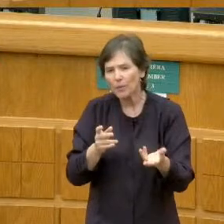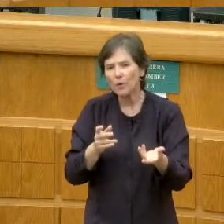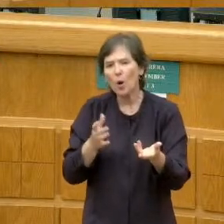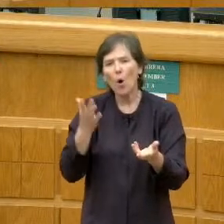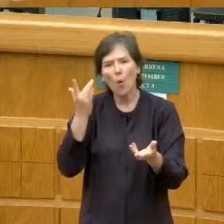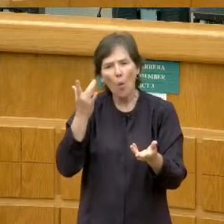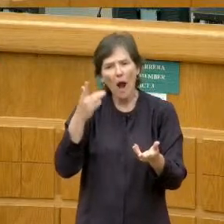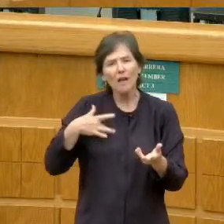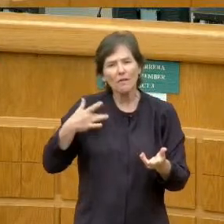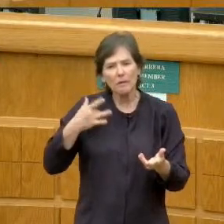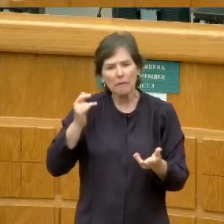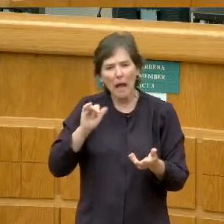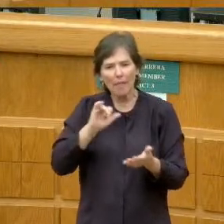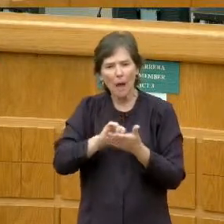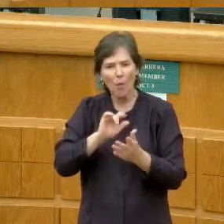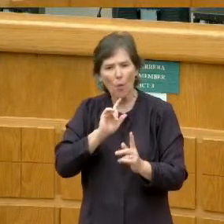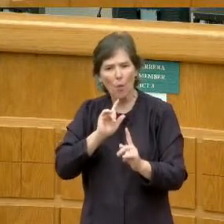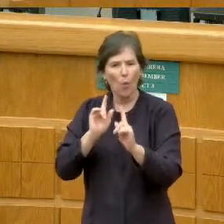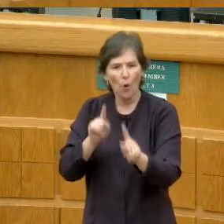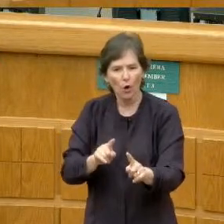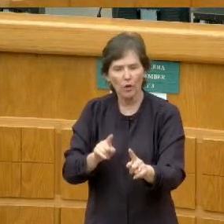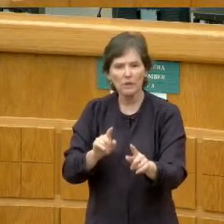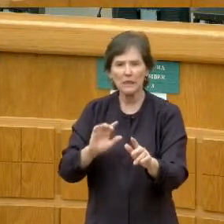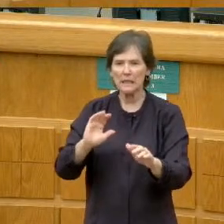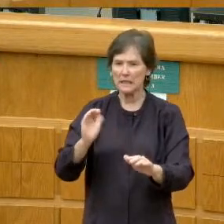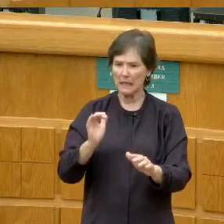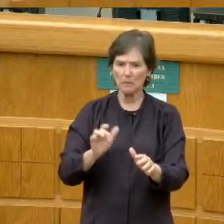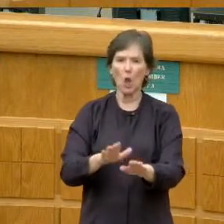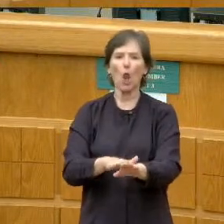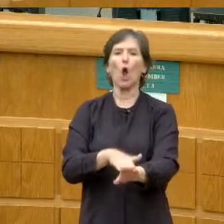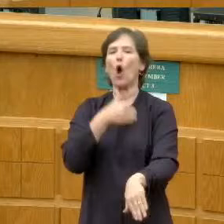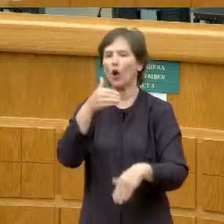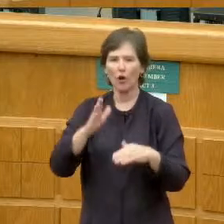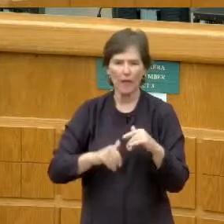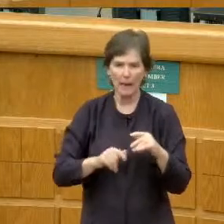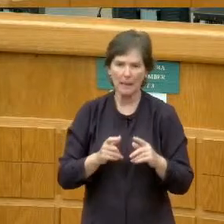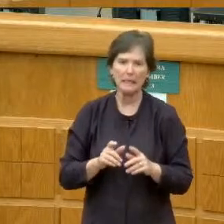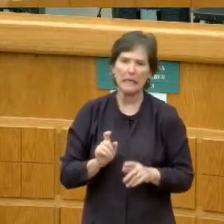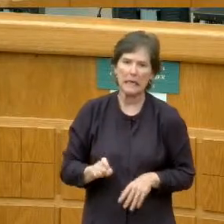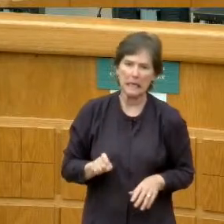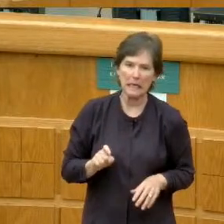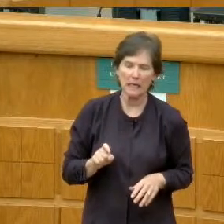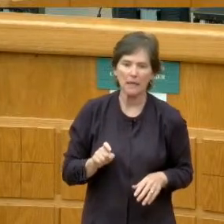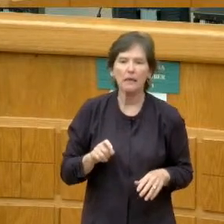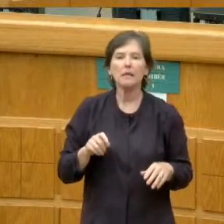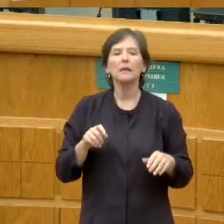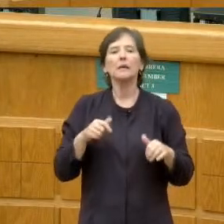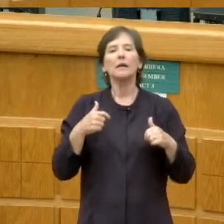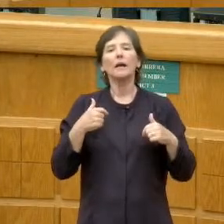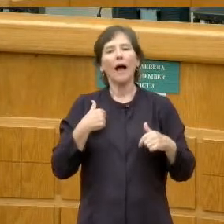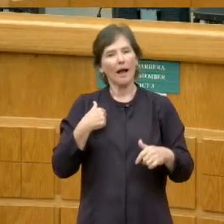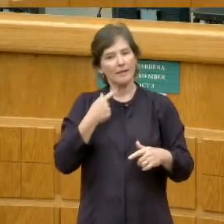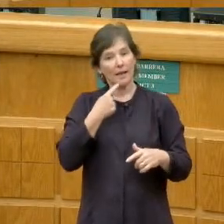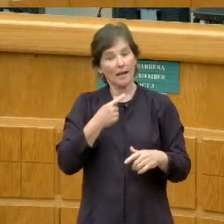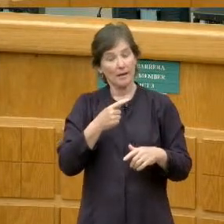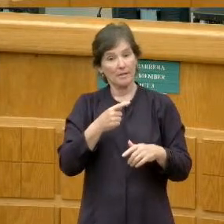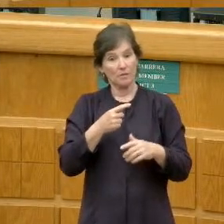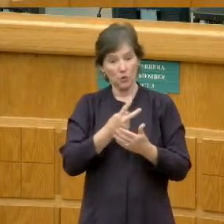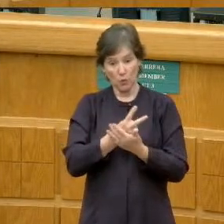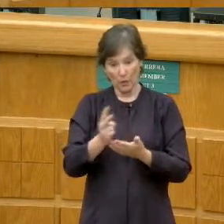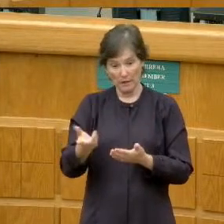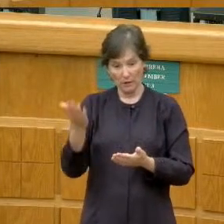than necessary? And I said 2 weeks ago that we were at a tipping point in our hospitals and our